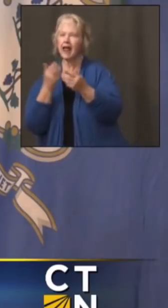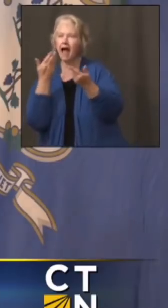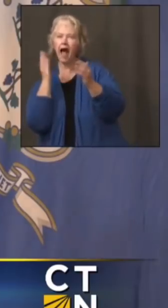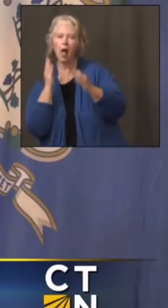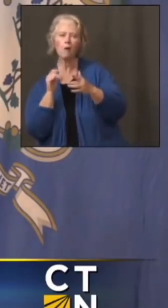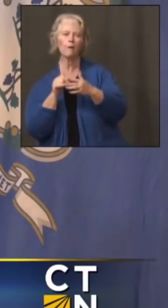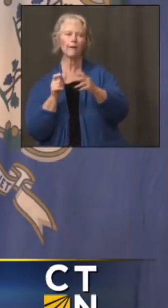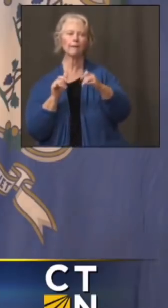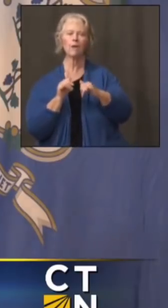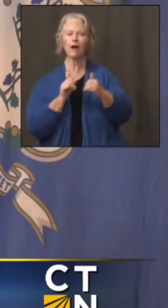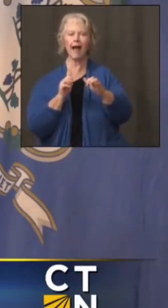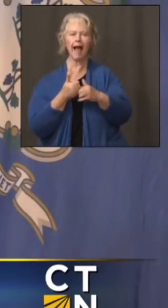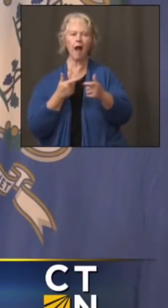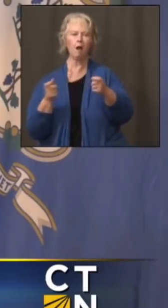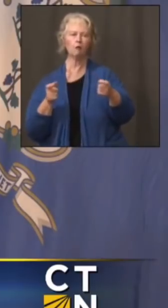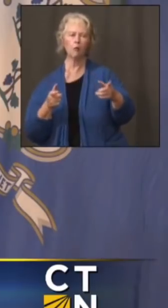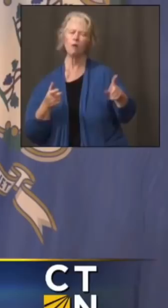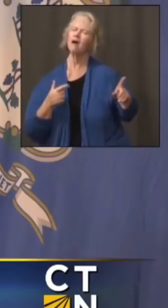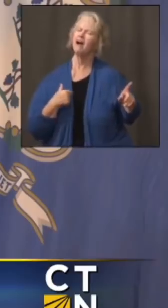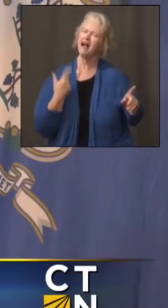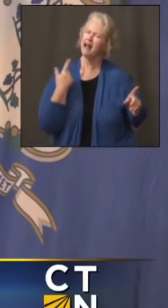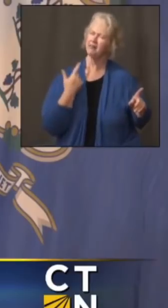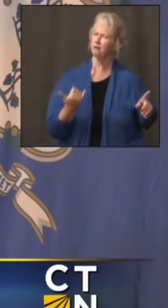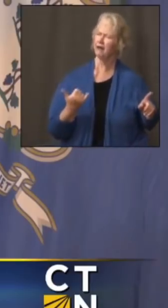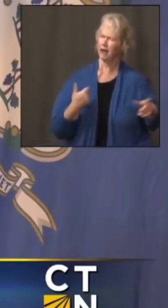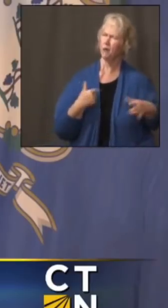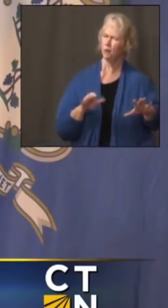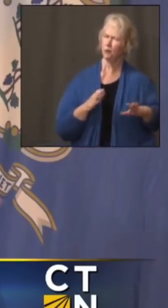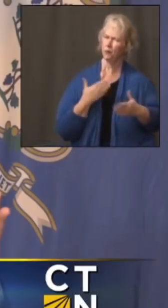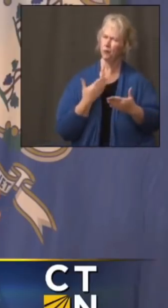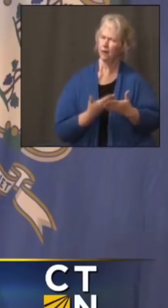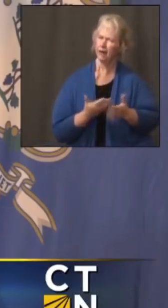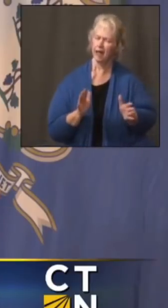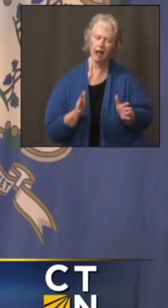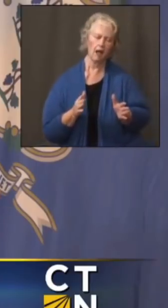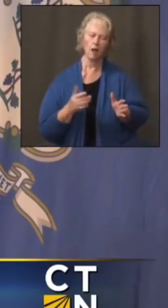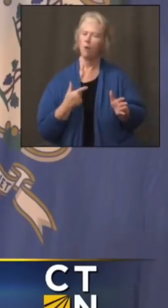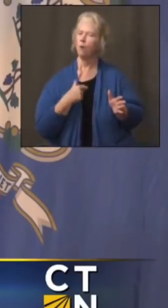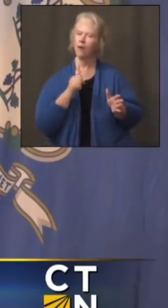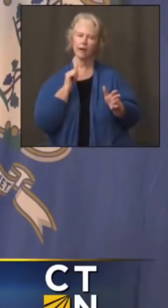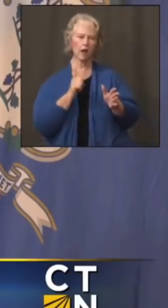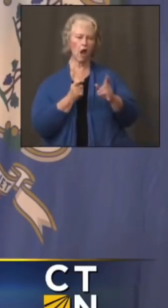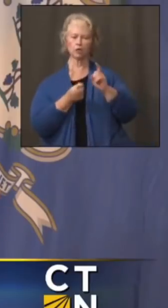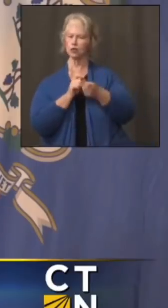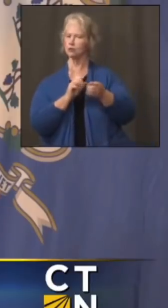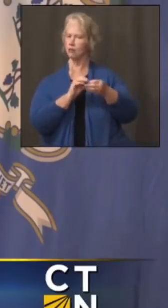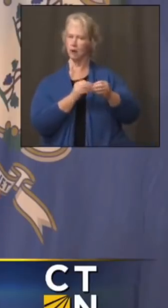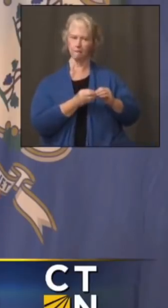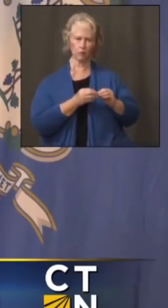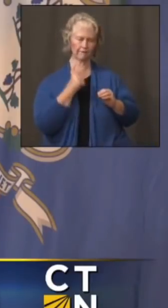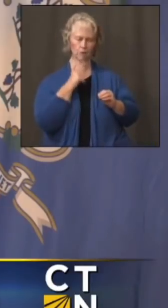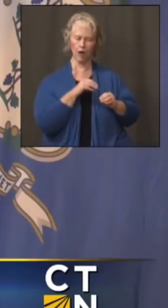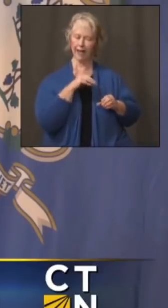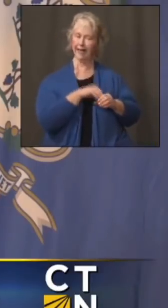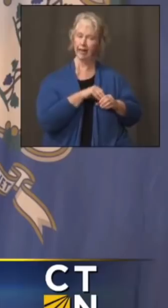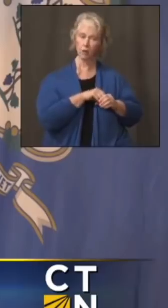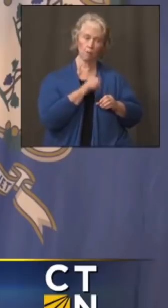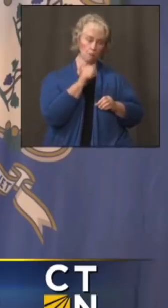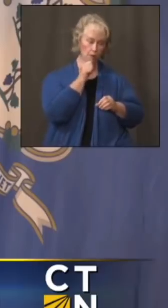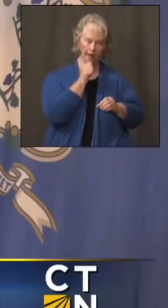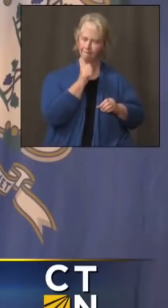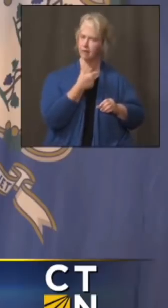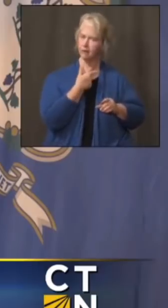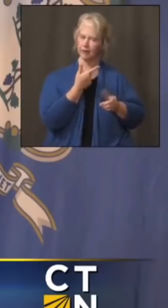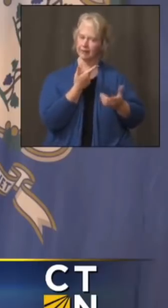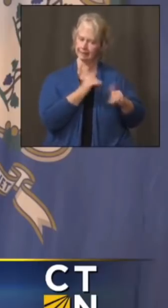Right now, I think it's working pretty well. We obviously did not change the size of the gatherings for the indoor private parties, be